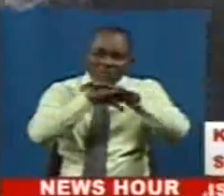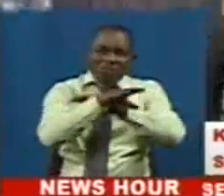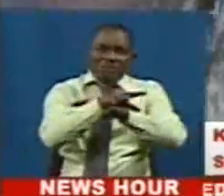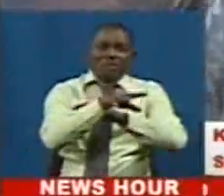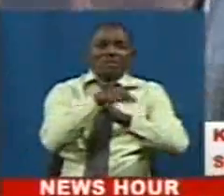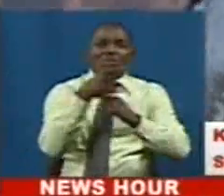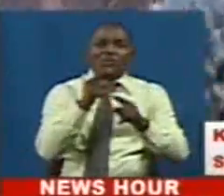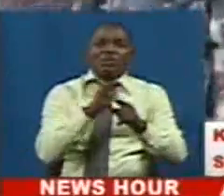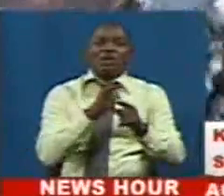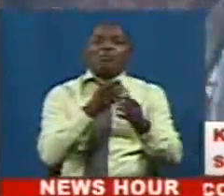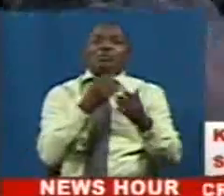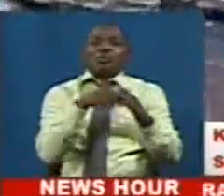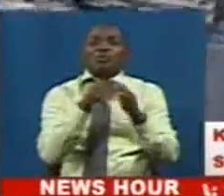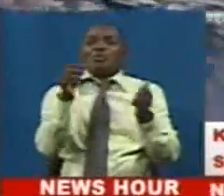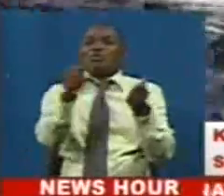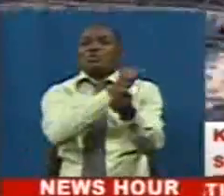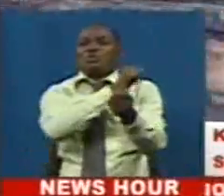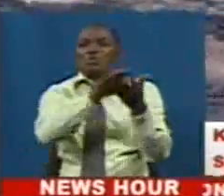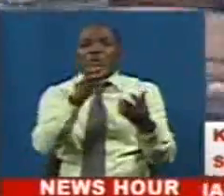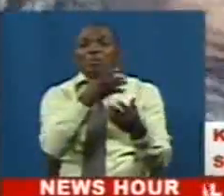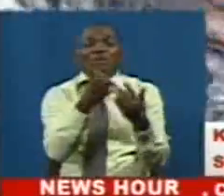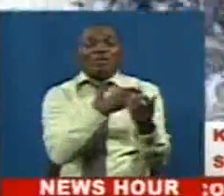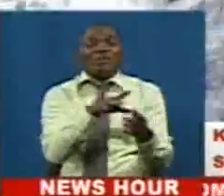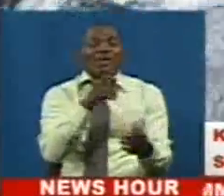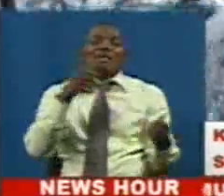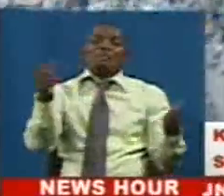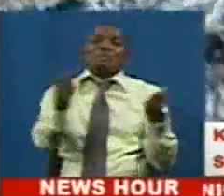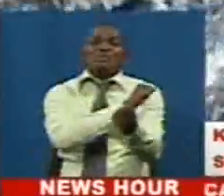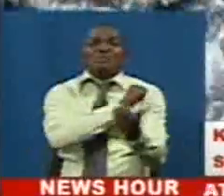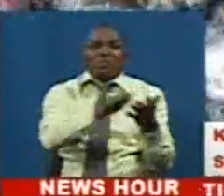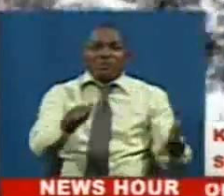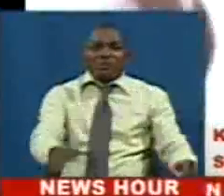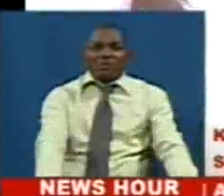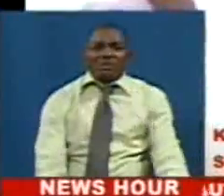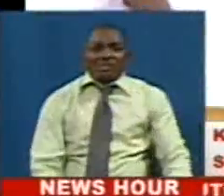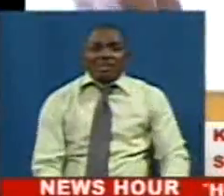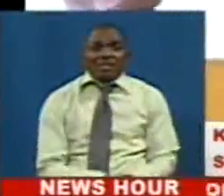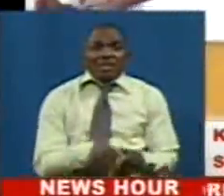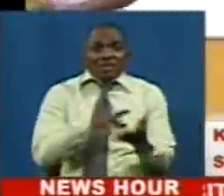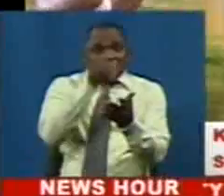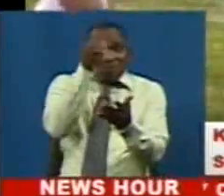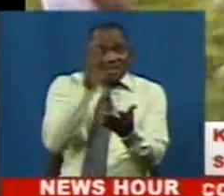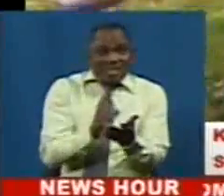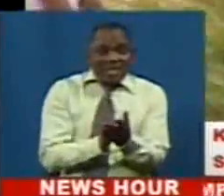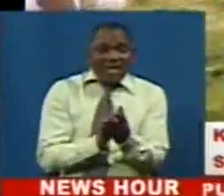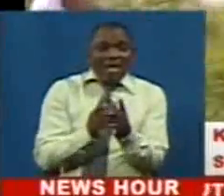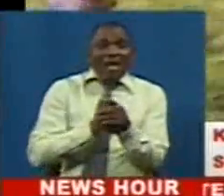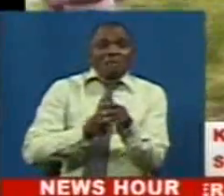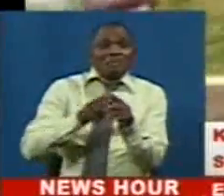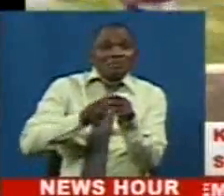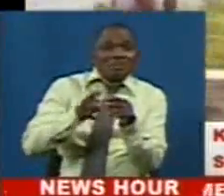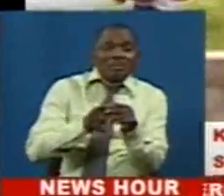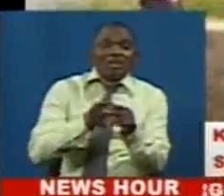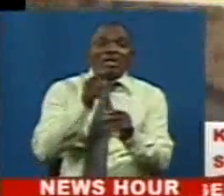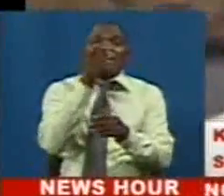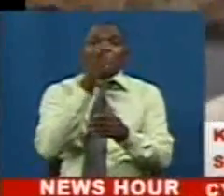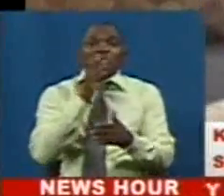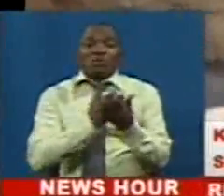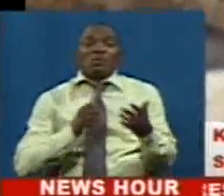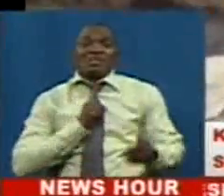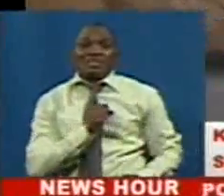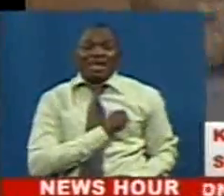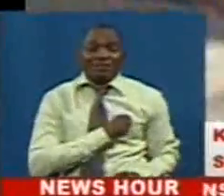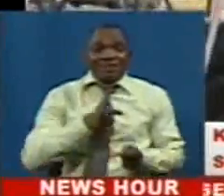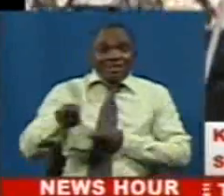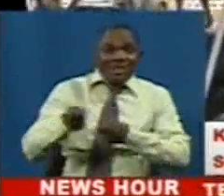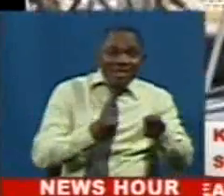the premises before damaging any property they found around. As the students ran amok, staff and the